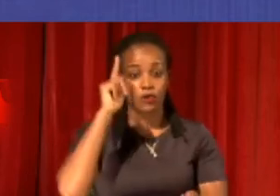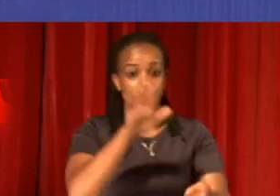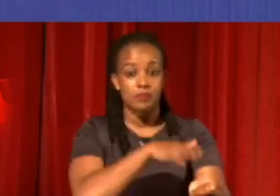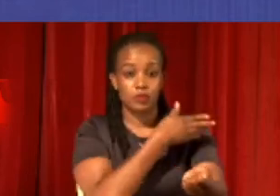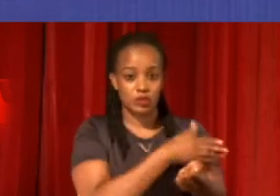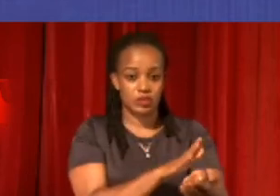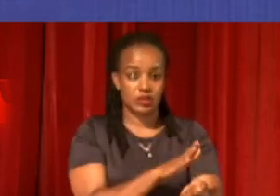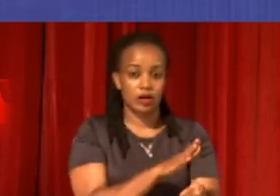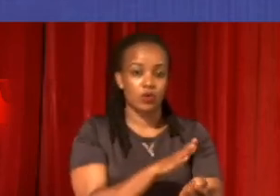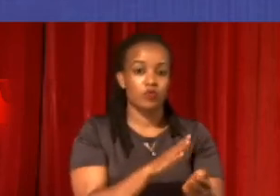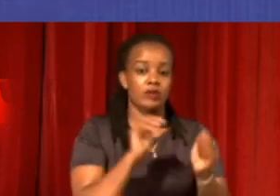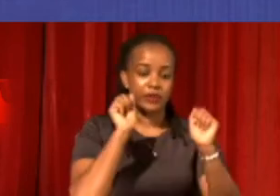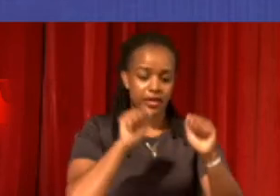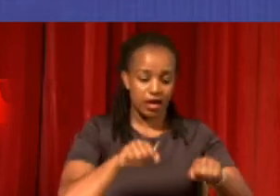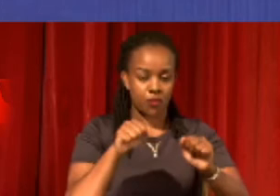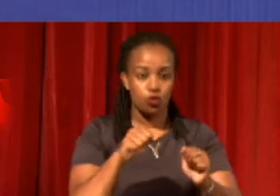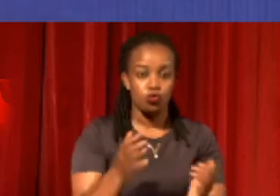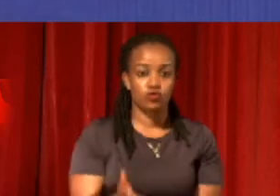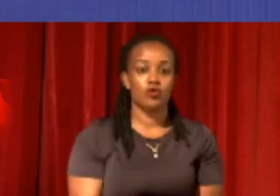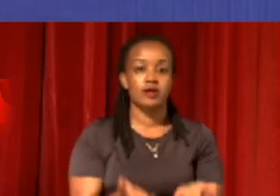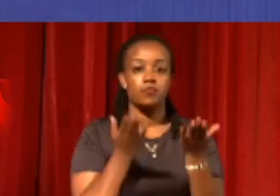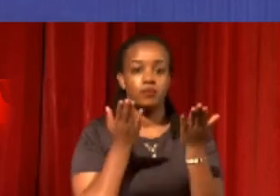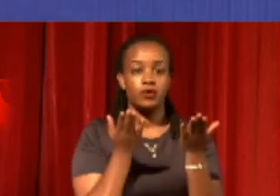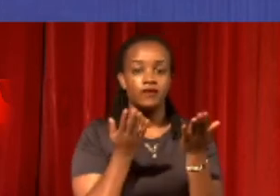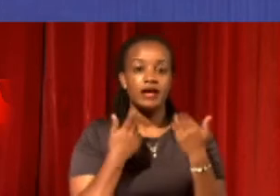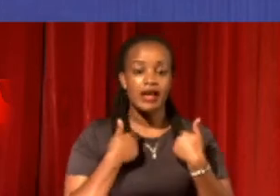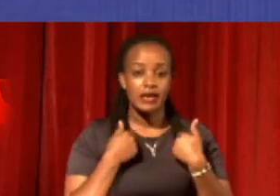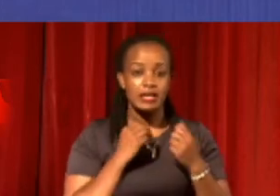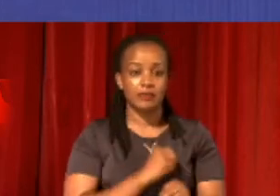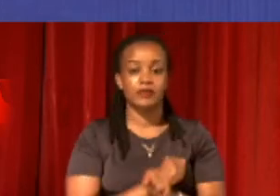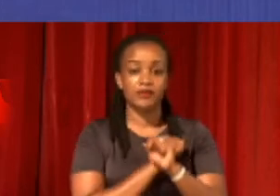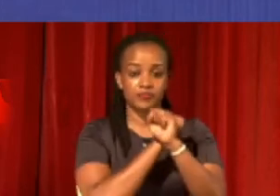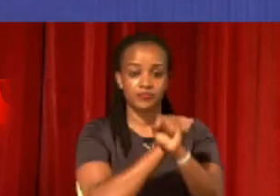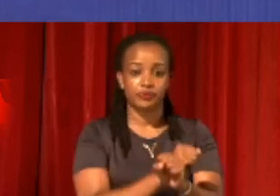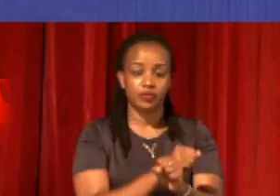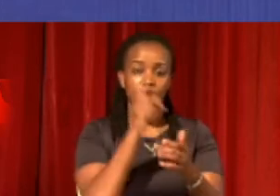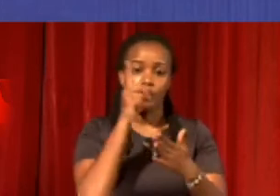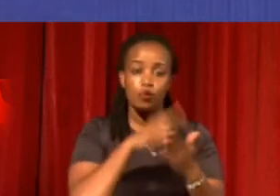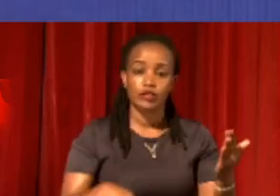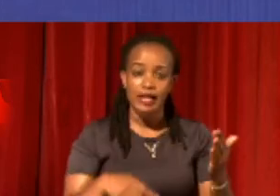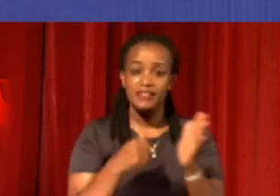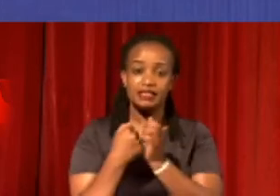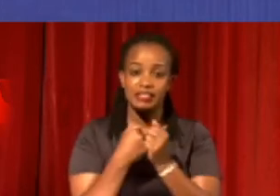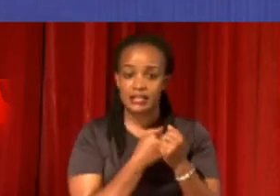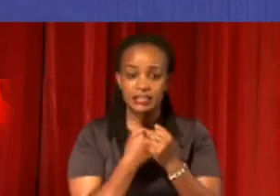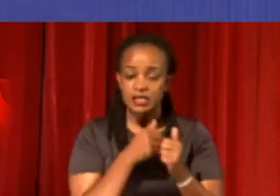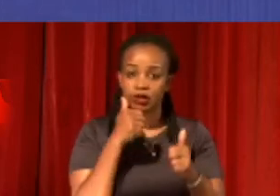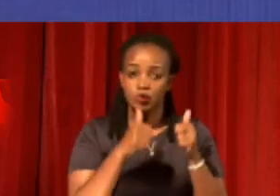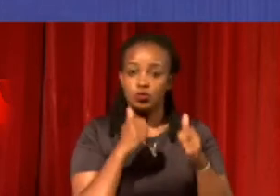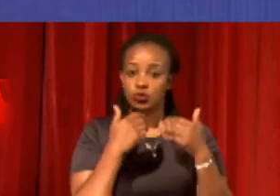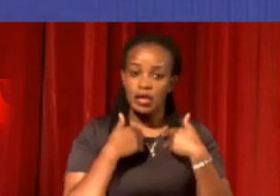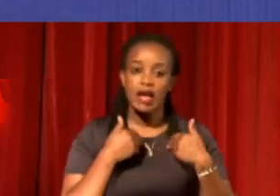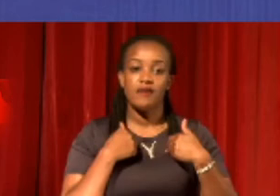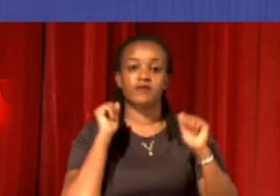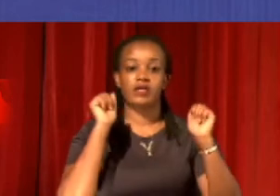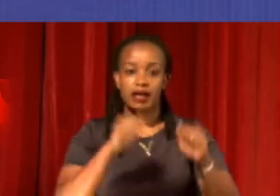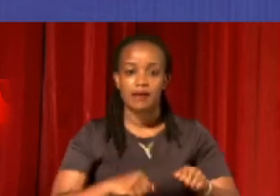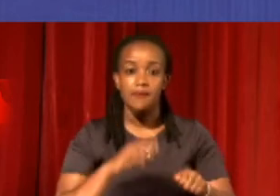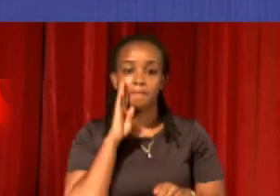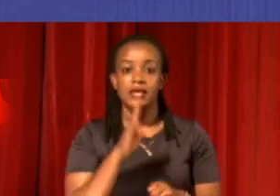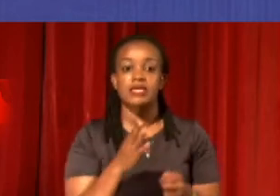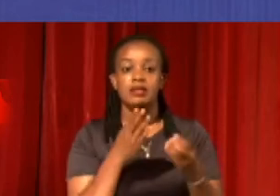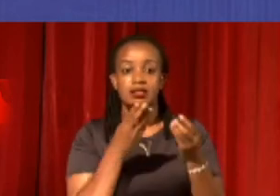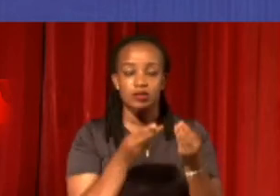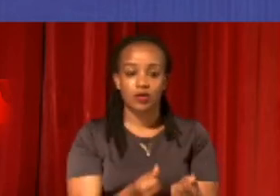whether we do need a music bill, and if we have a music bill, what should it address? What are some of the gaps in the industry that need to be put under